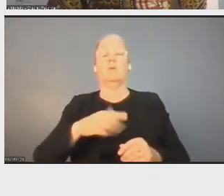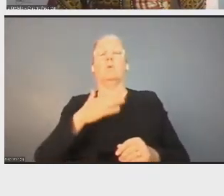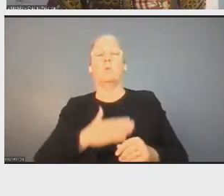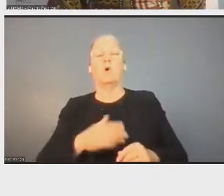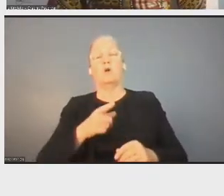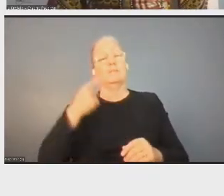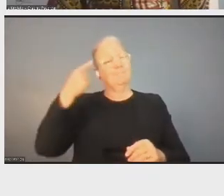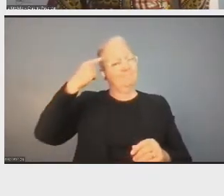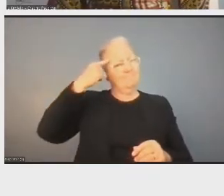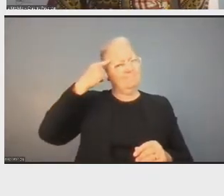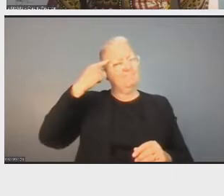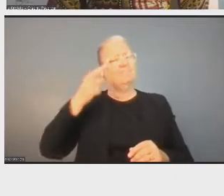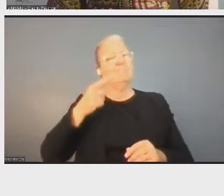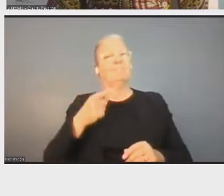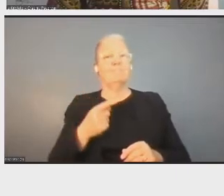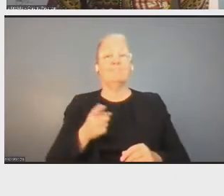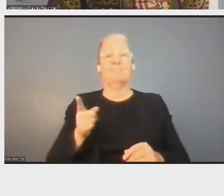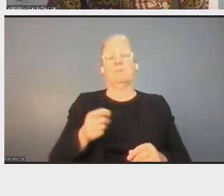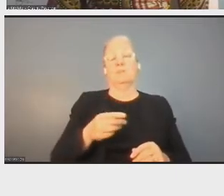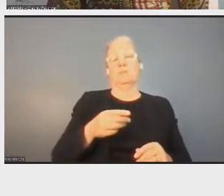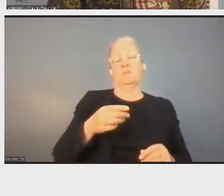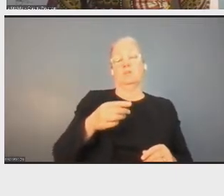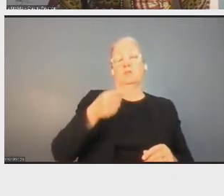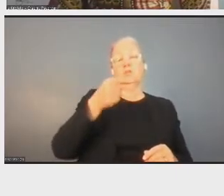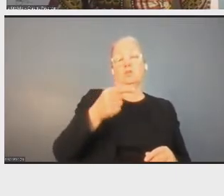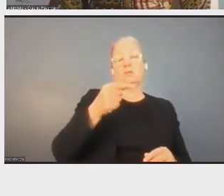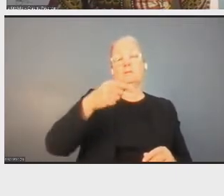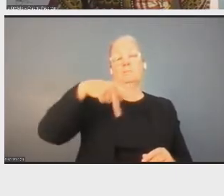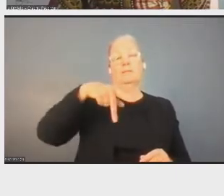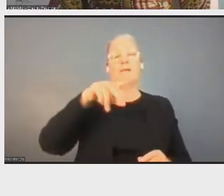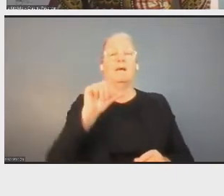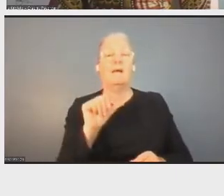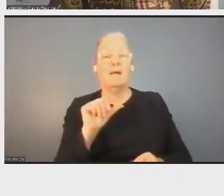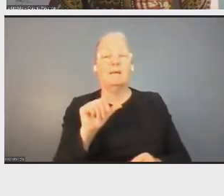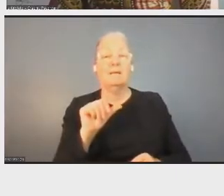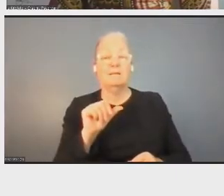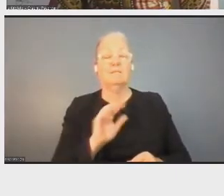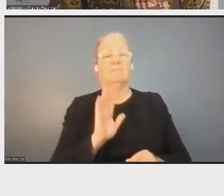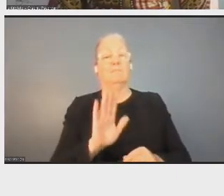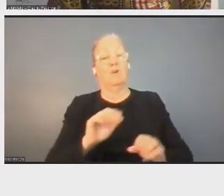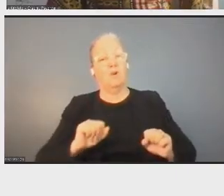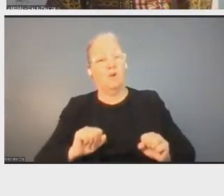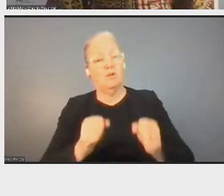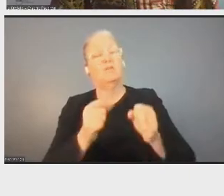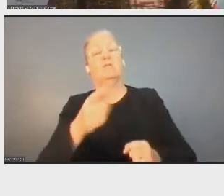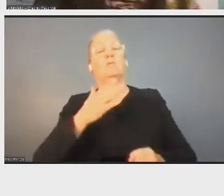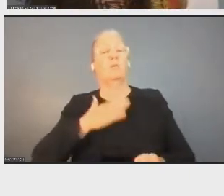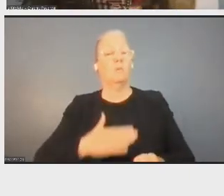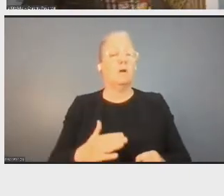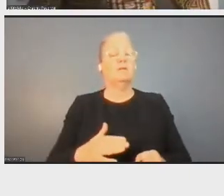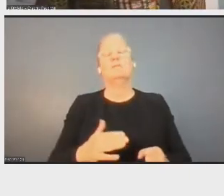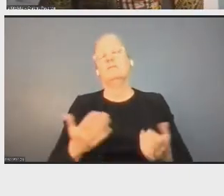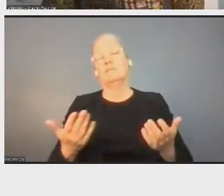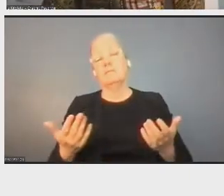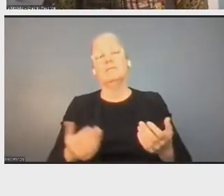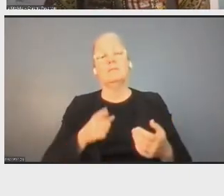take forward the GPA, the gender plan of action, together when they will be, flashing down plans